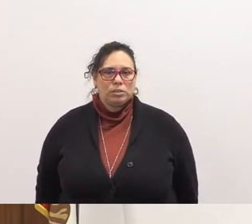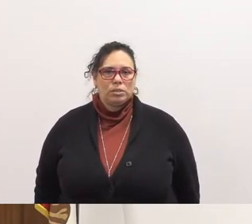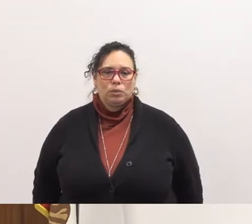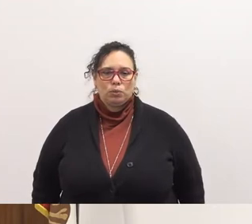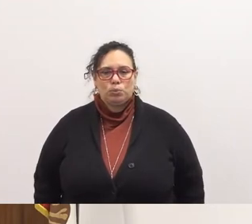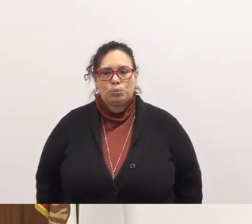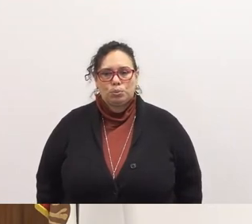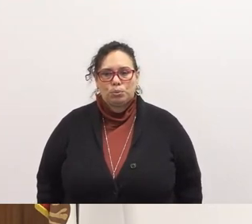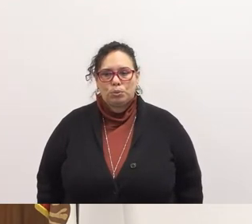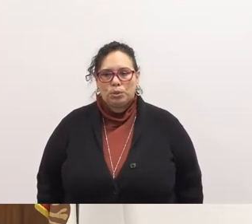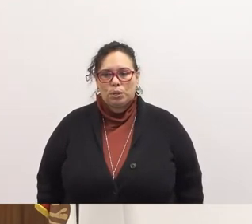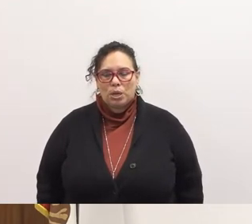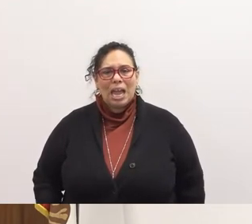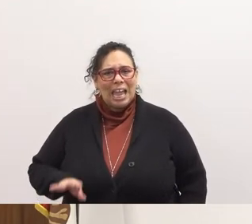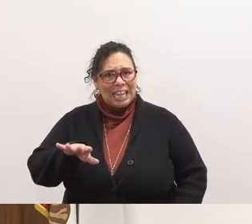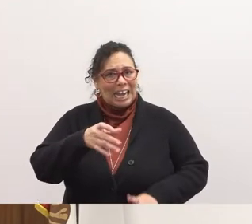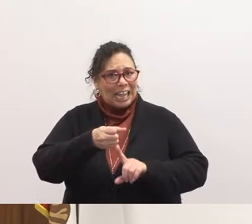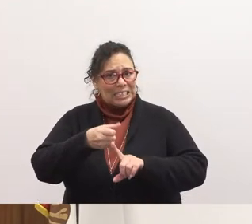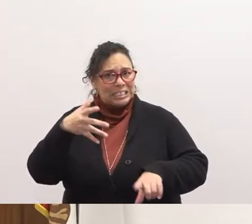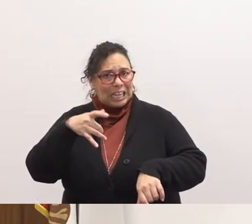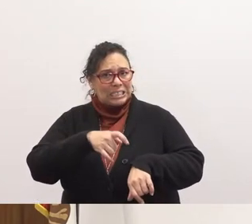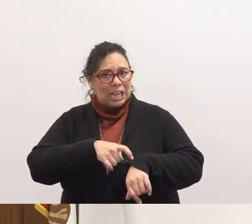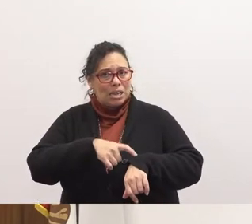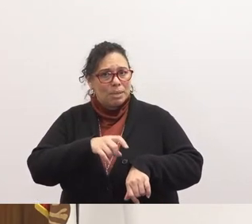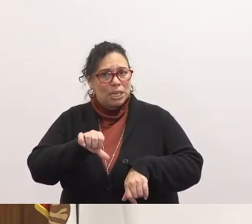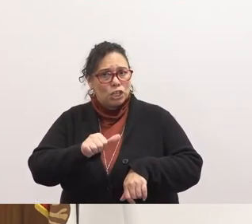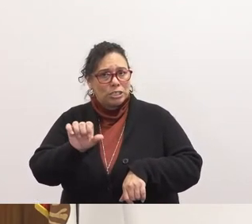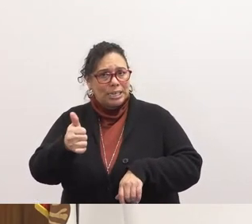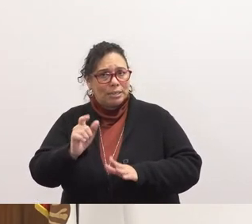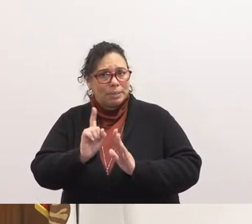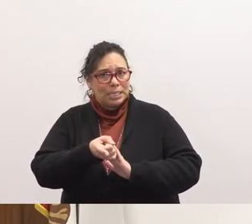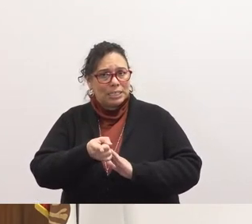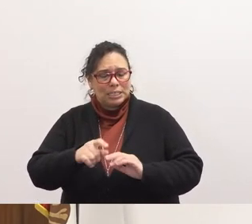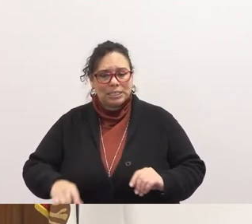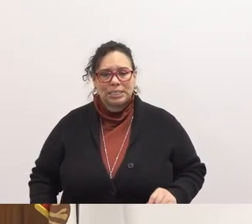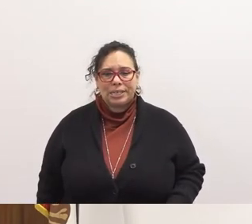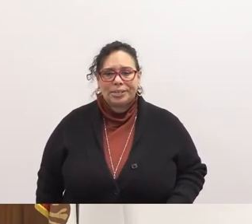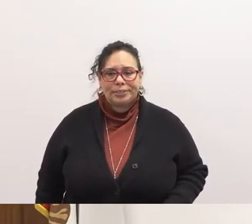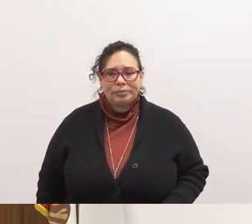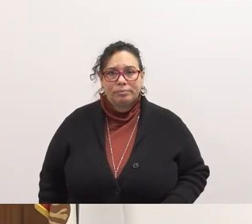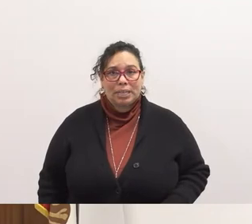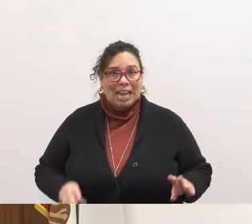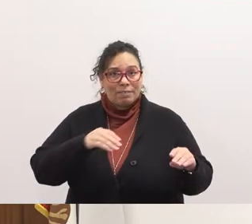Can I motion to extend comment time another 10 minutes?